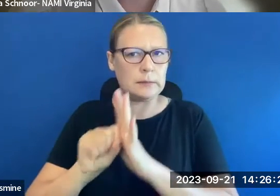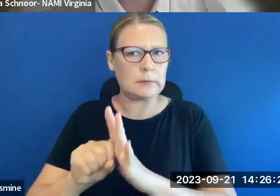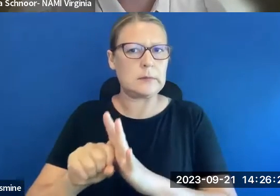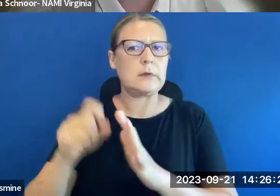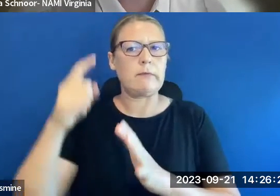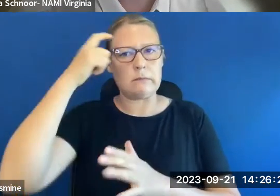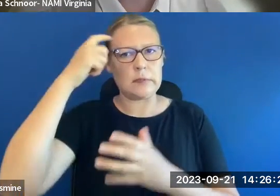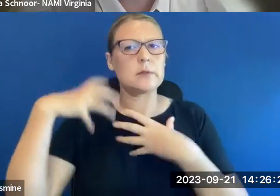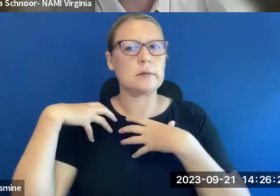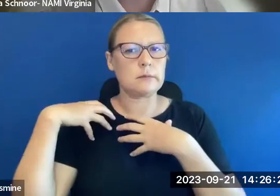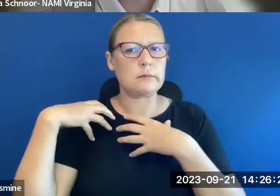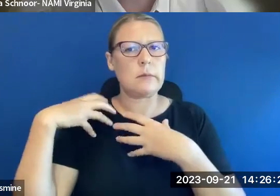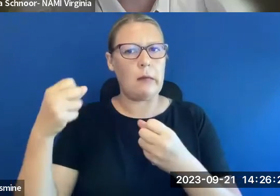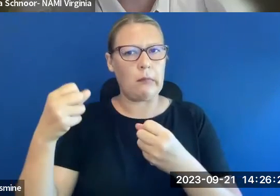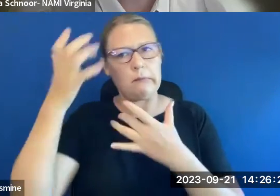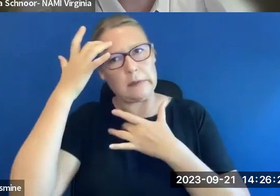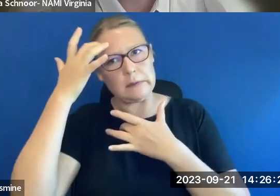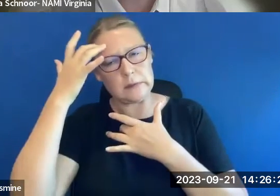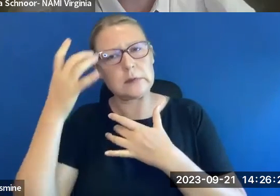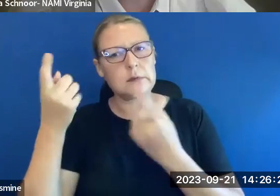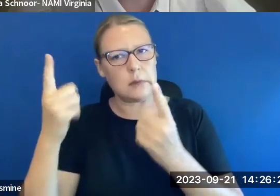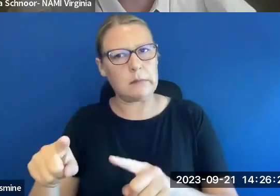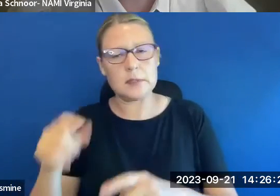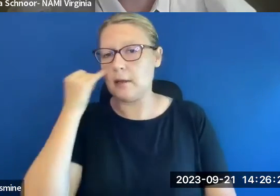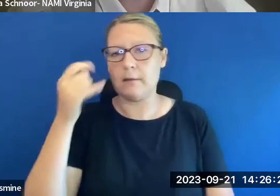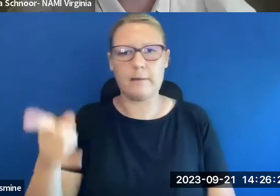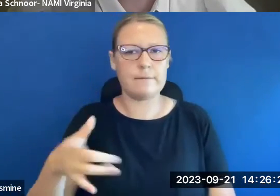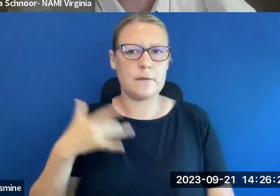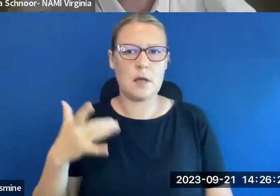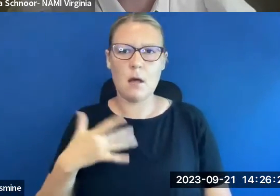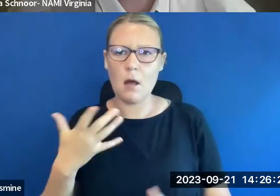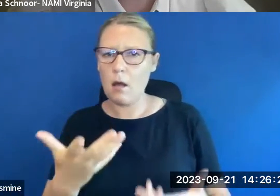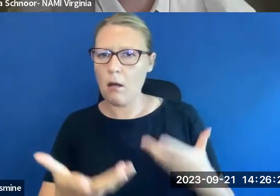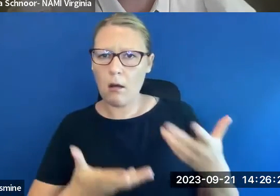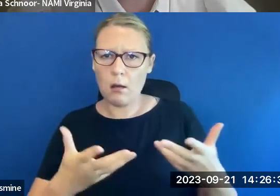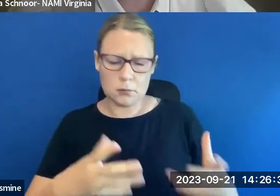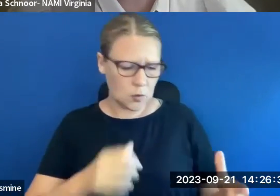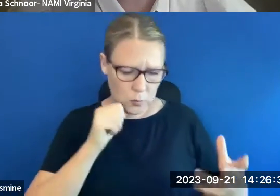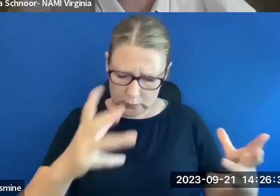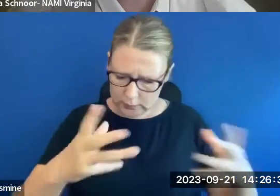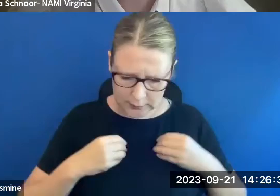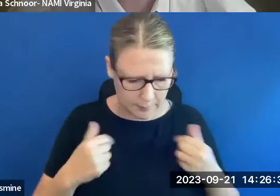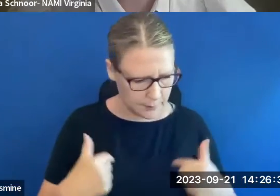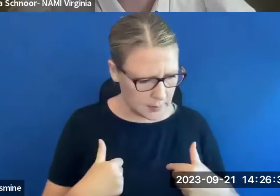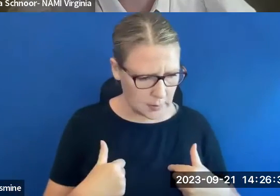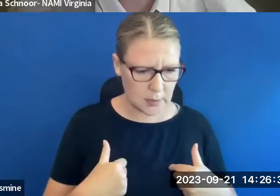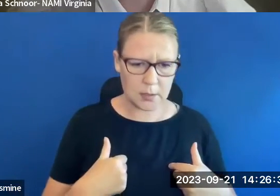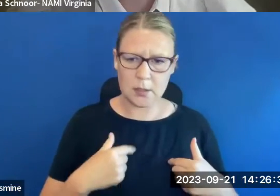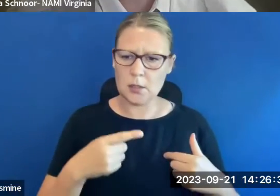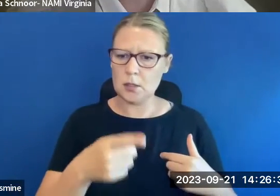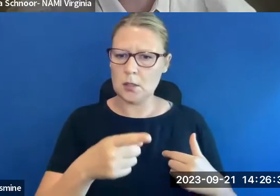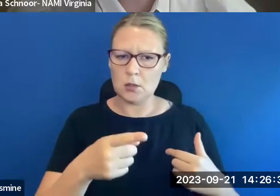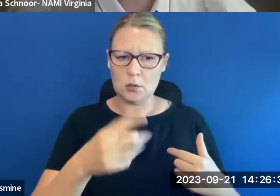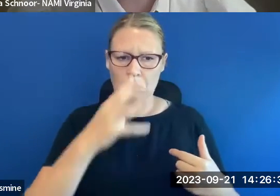fact. If they don't feel that they belong, we are causing them to